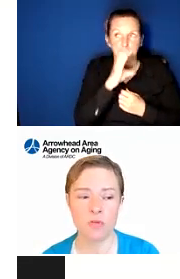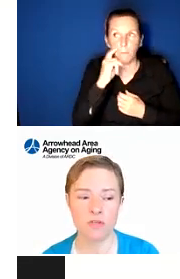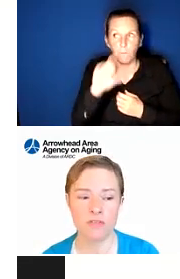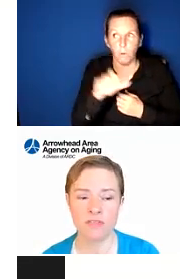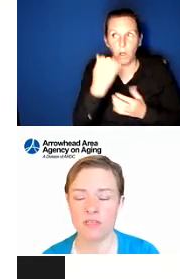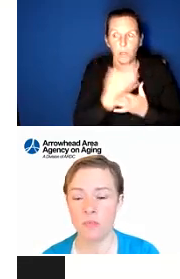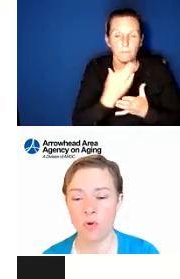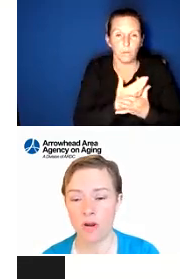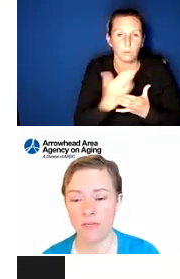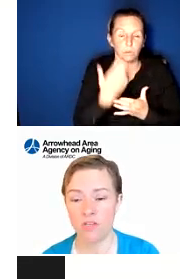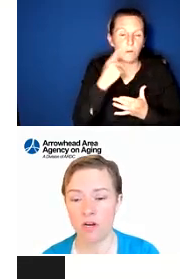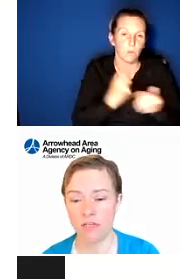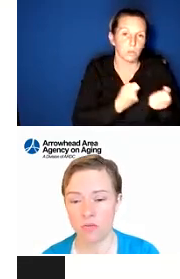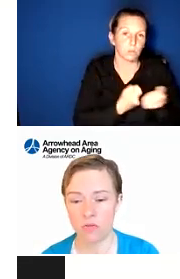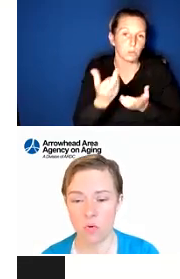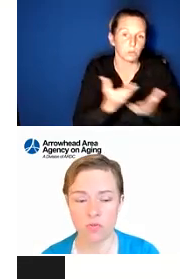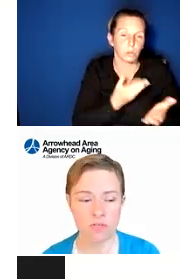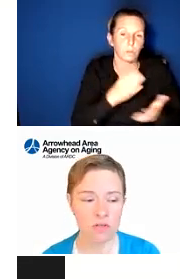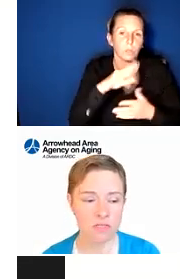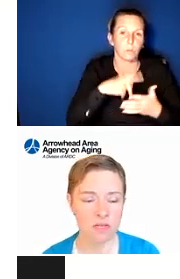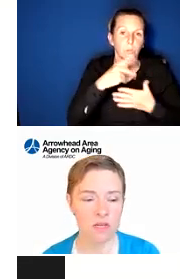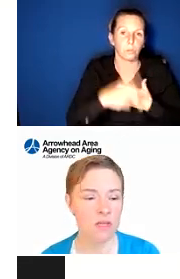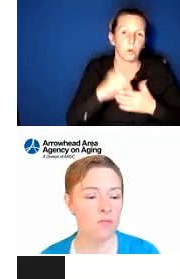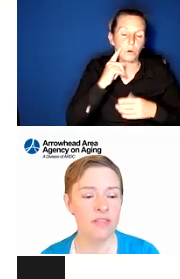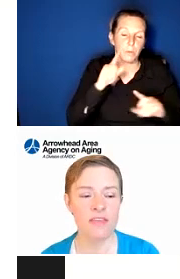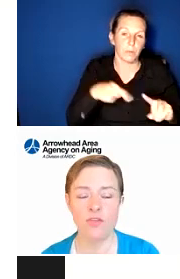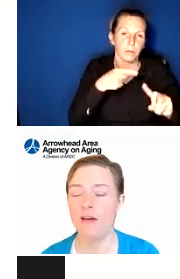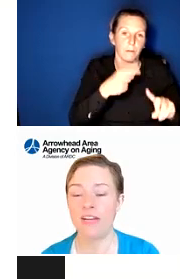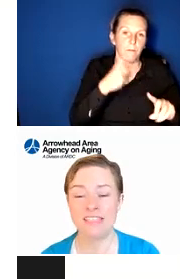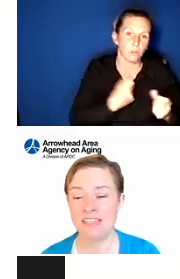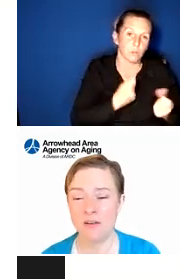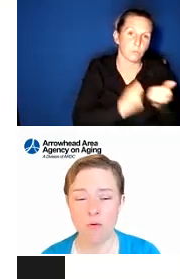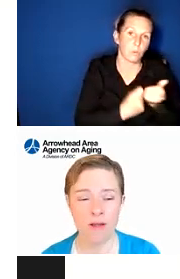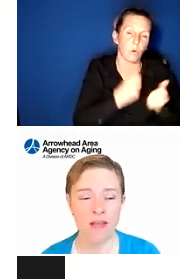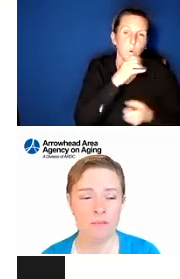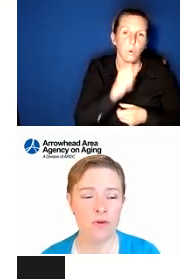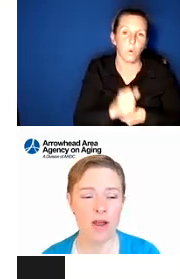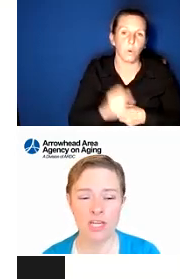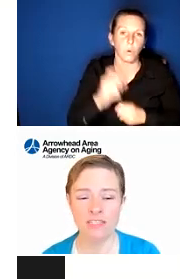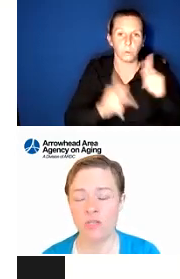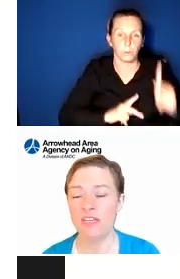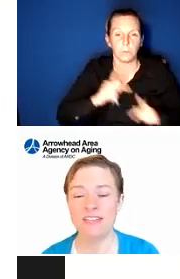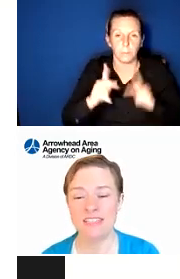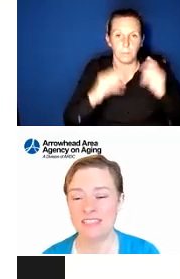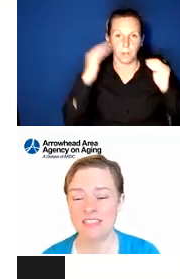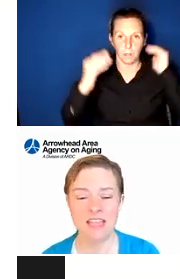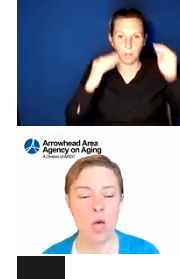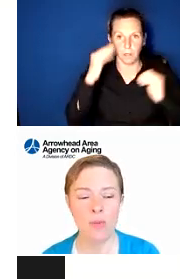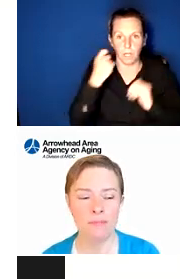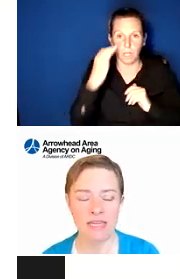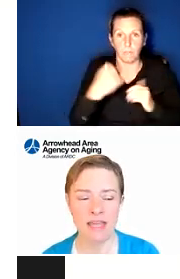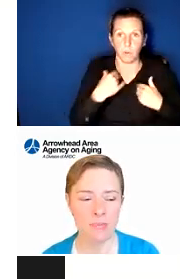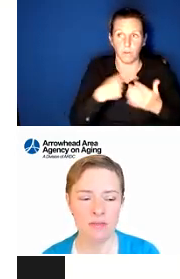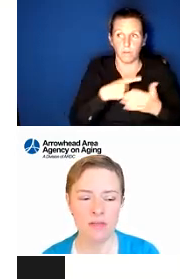to support services and programming targeted towards older adults. Really, if you have an idea or a project and you need assistance to